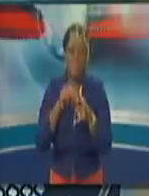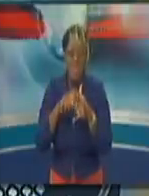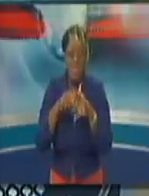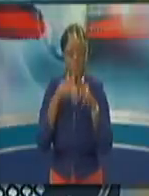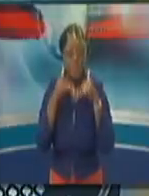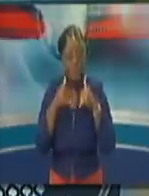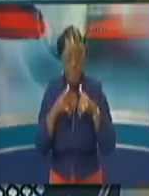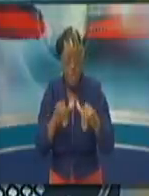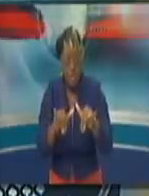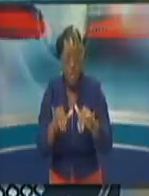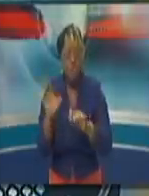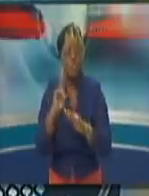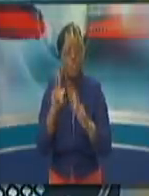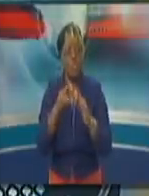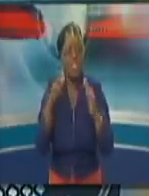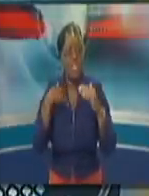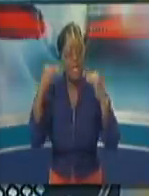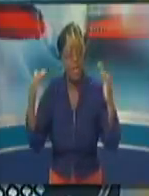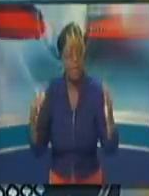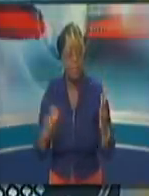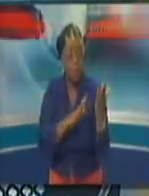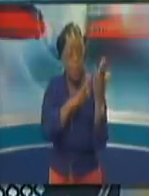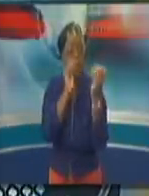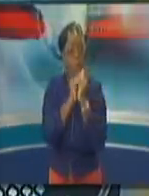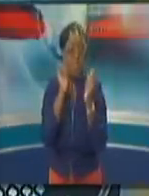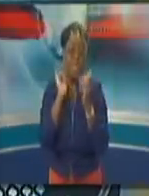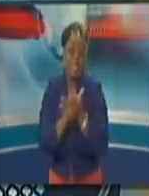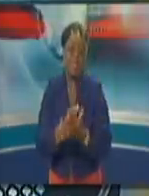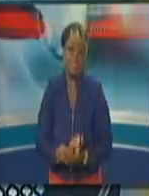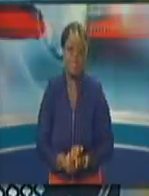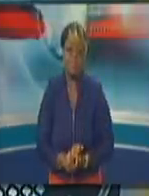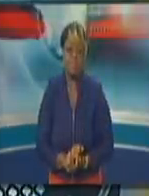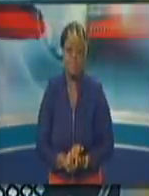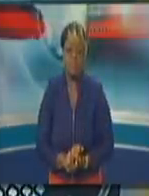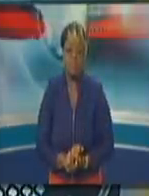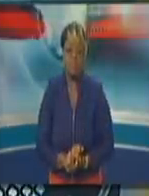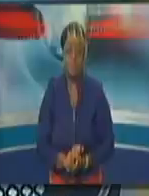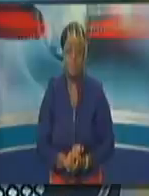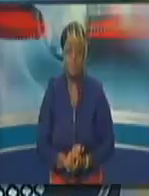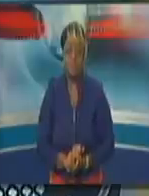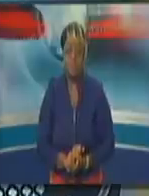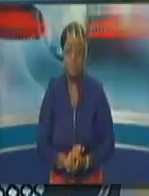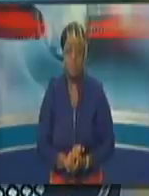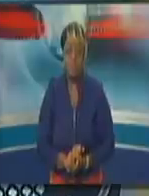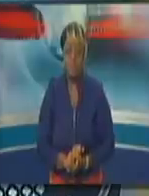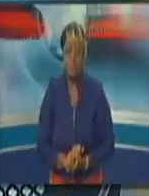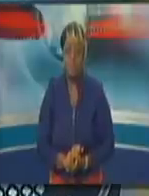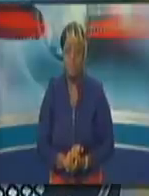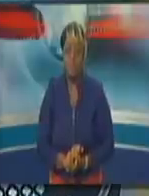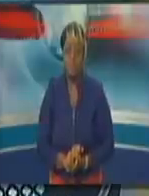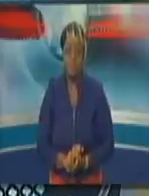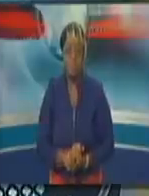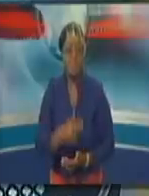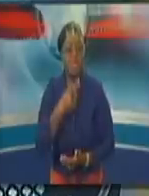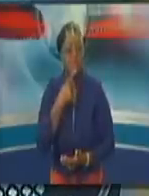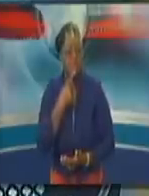you generally use, please adhere to them. And acknowledge this experience